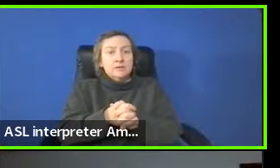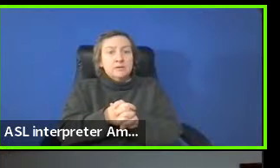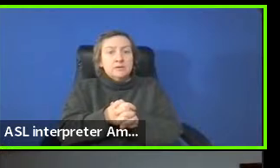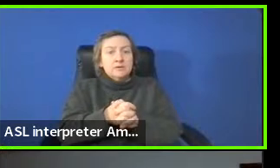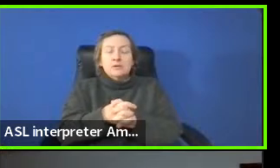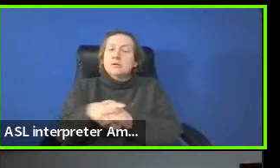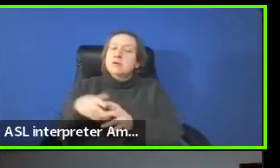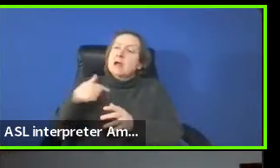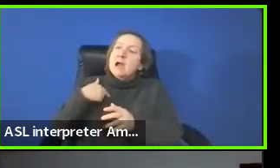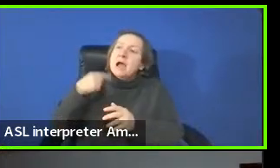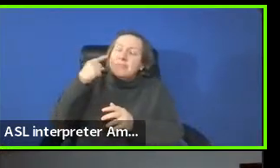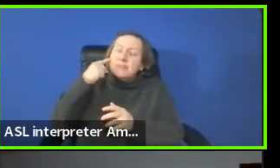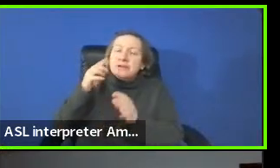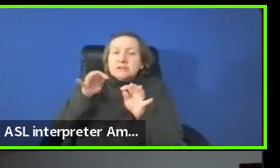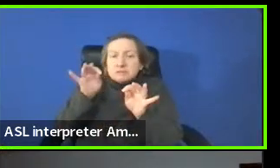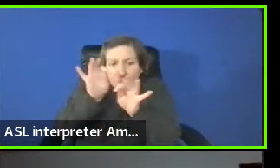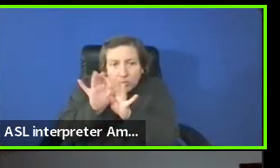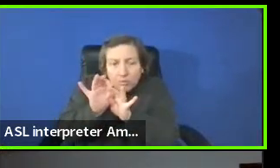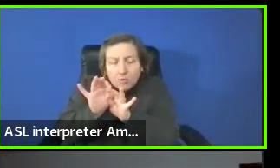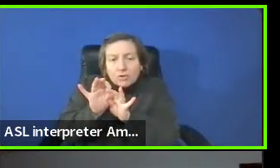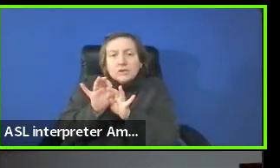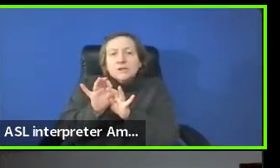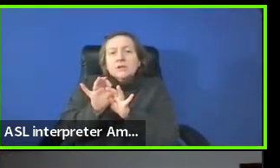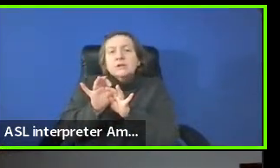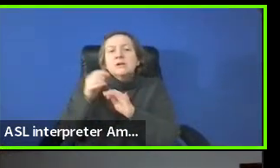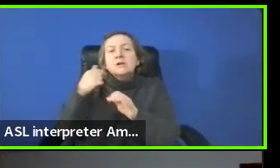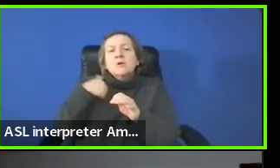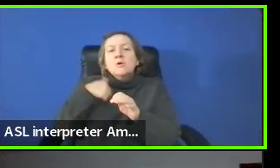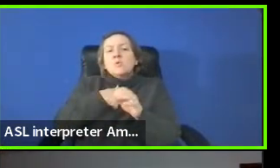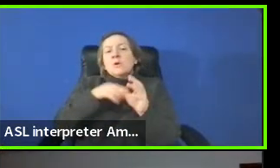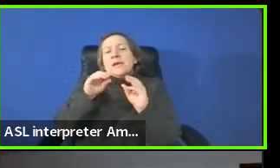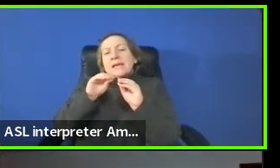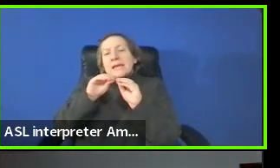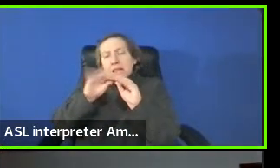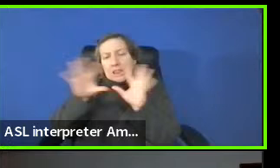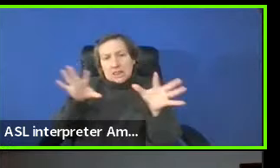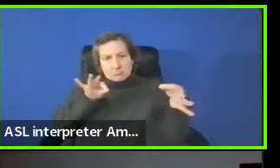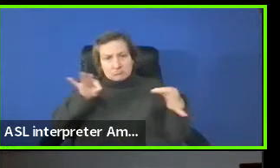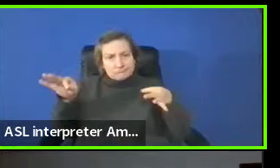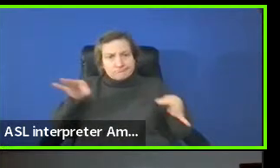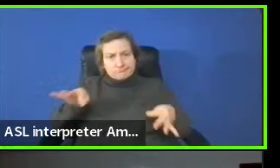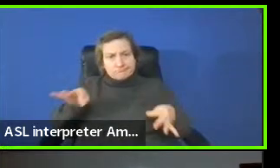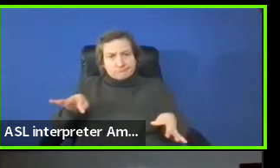I just think it's important that we be clear about